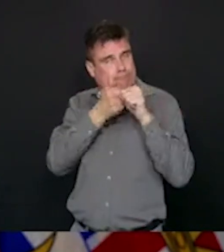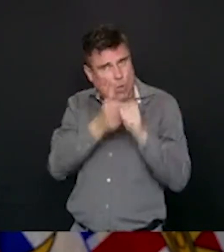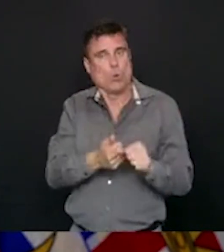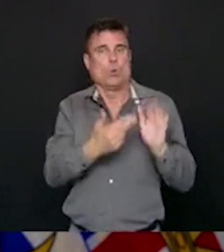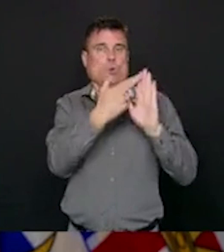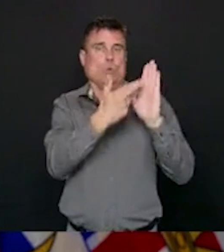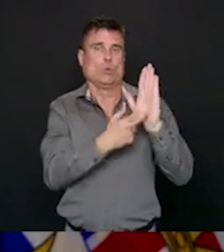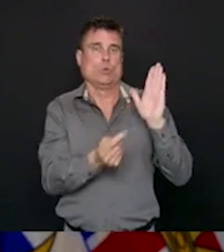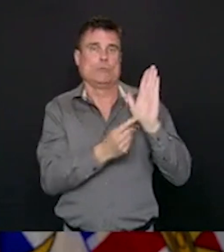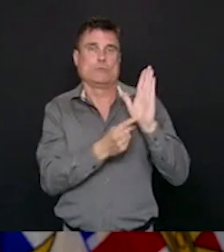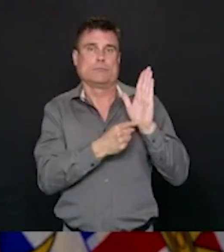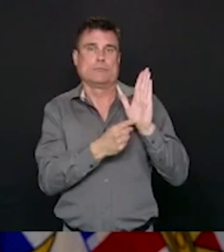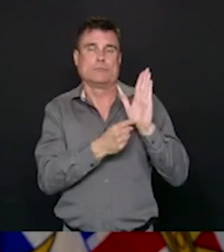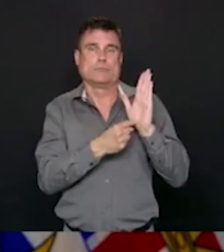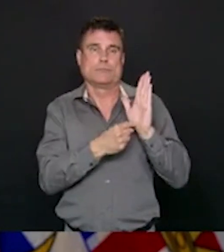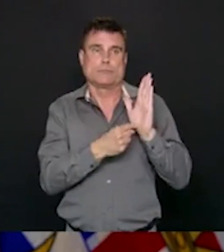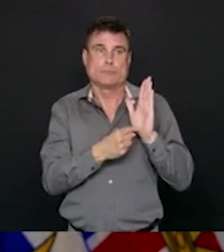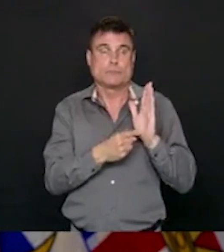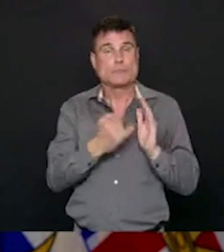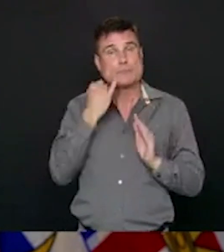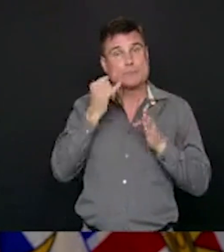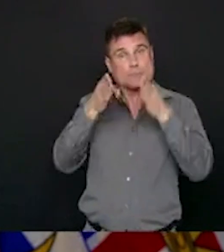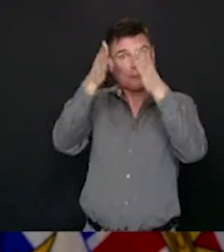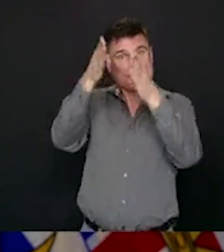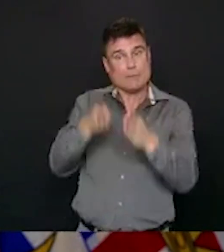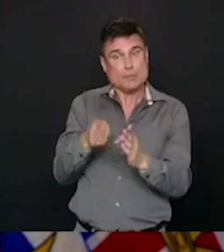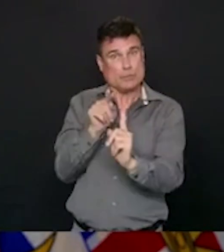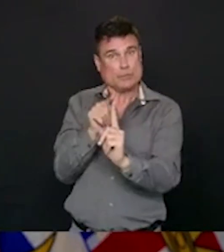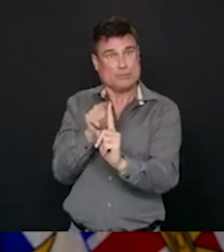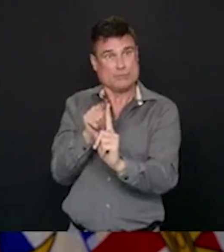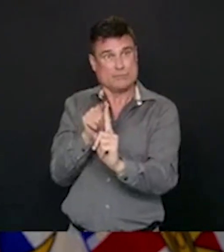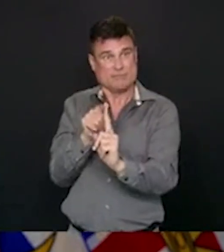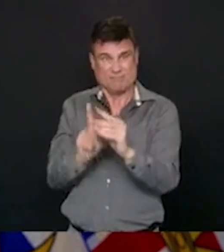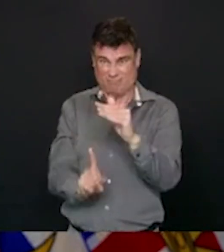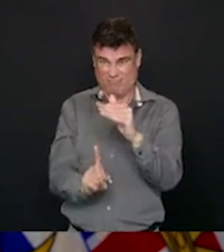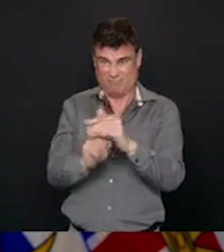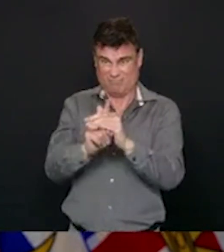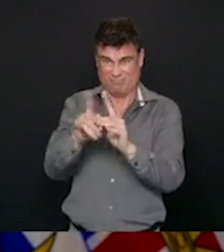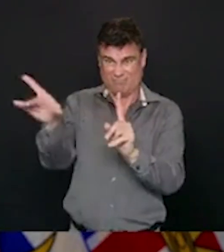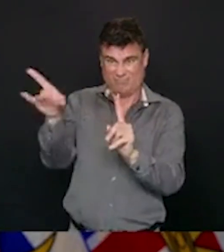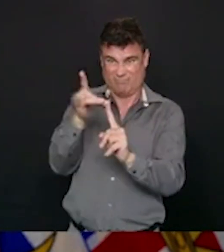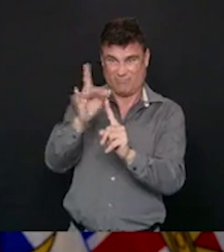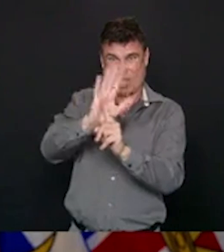one of us does get infected, we're able to stop those transmission chains